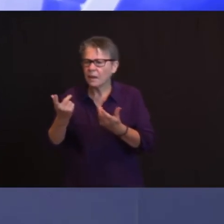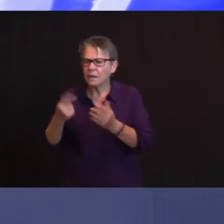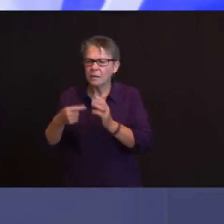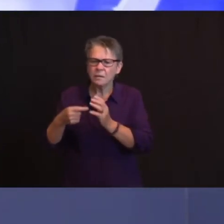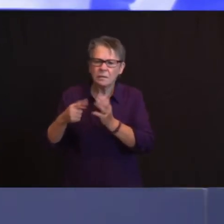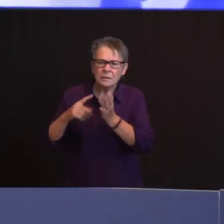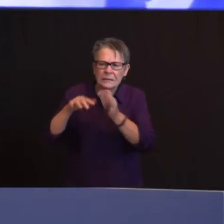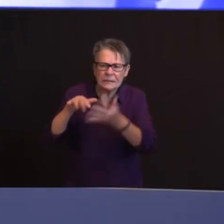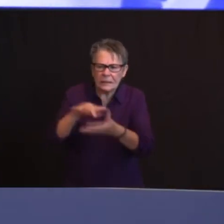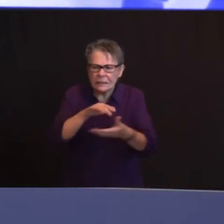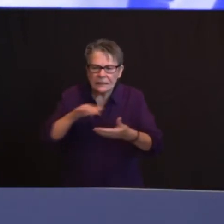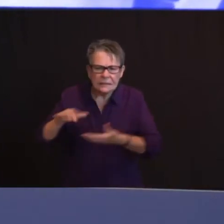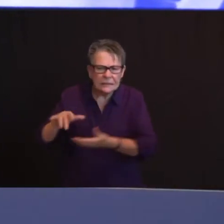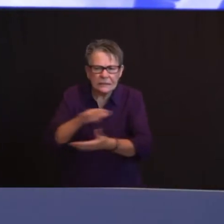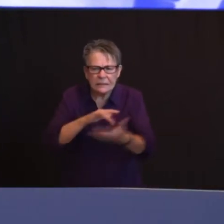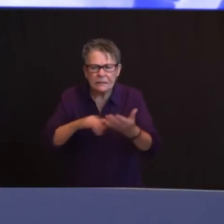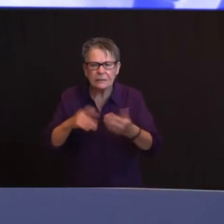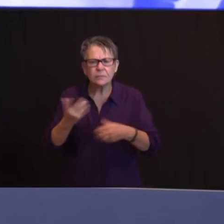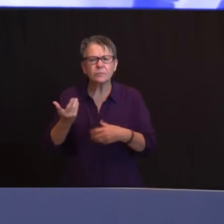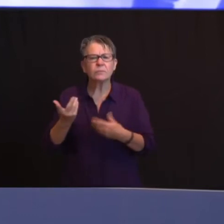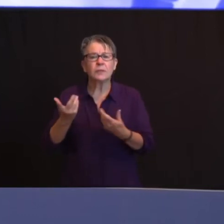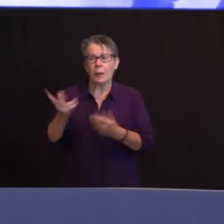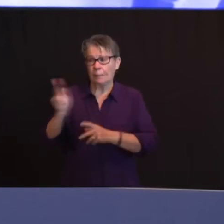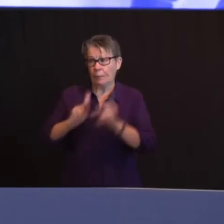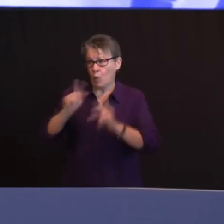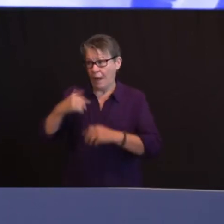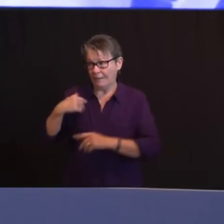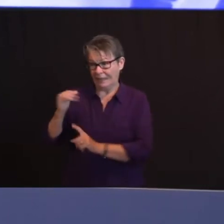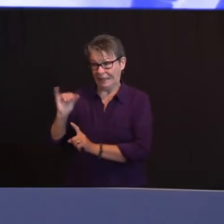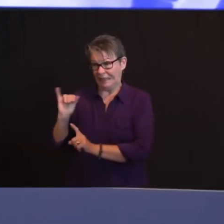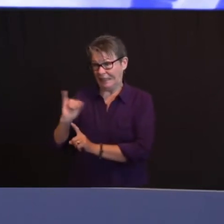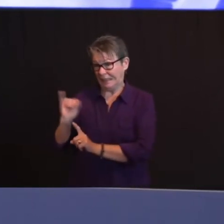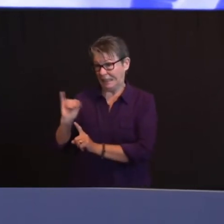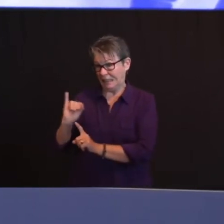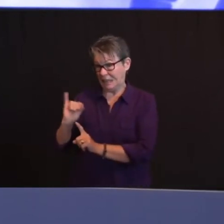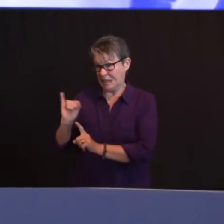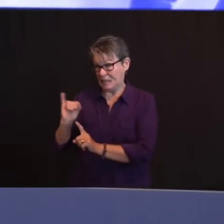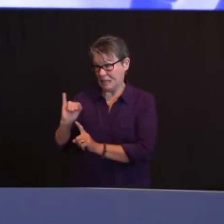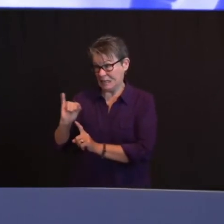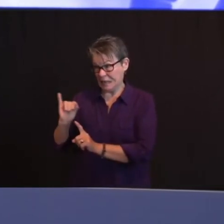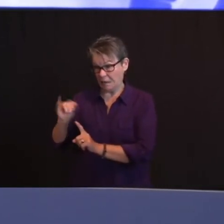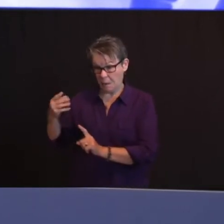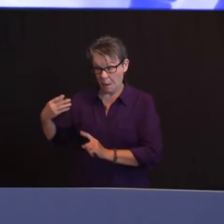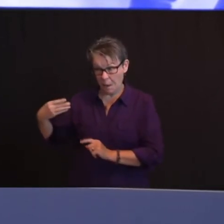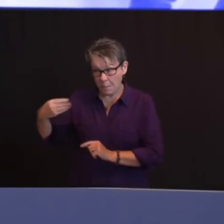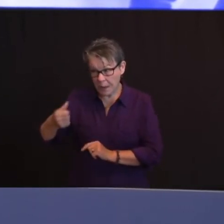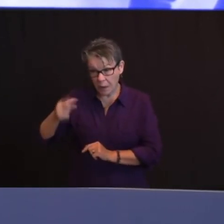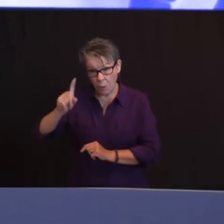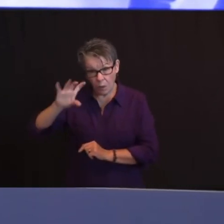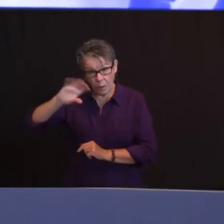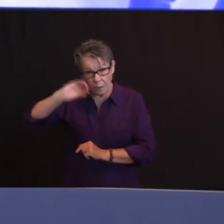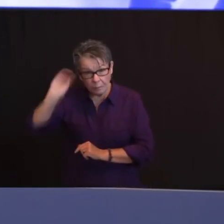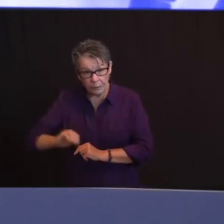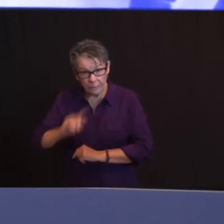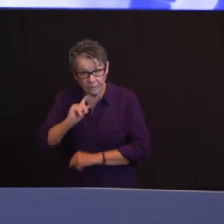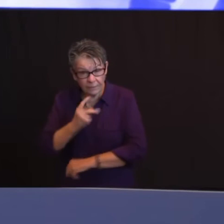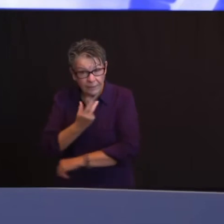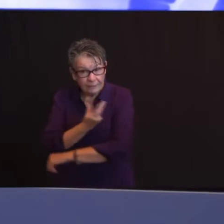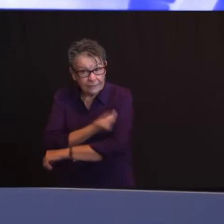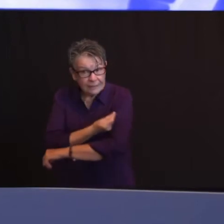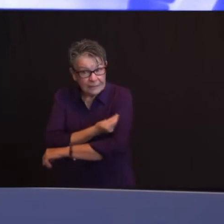100% for people with insurance, 100% would be reimbursable, and we'll collect that. We've identified what it will cost to set up